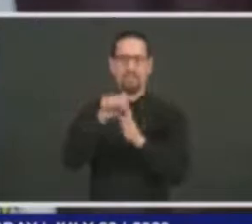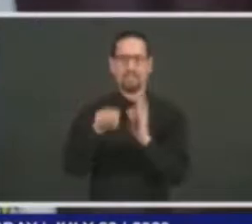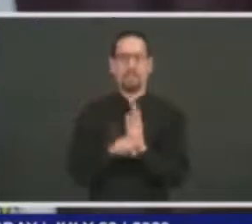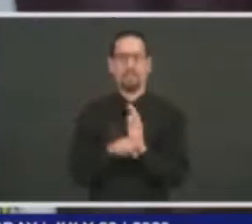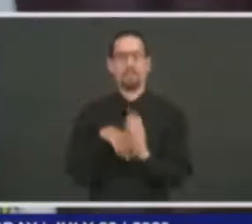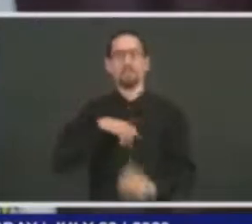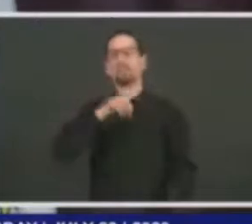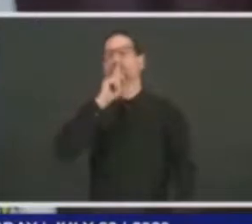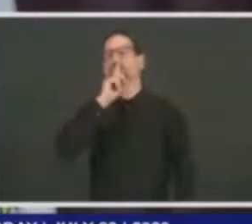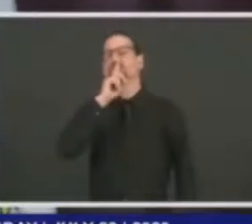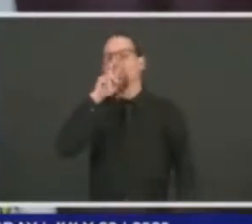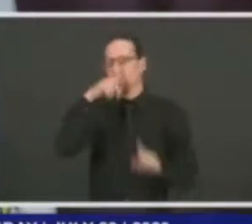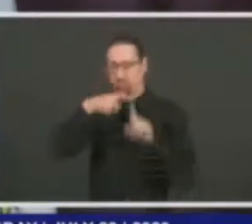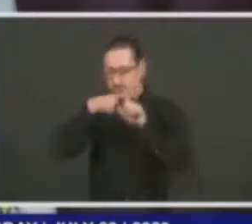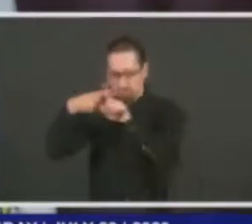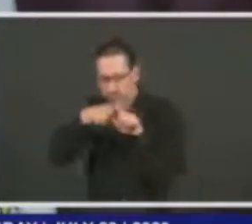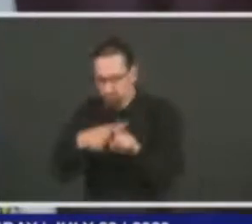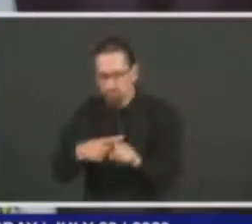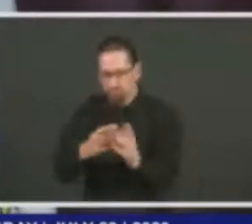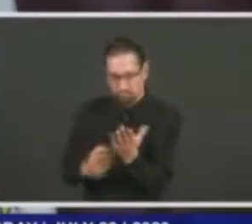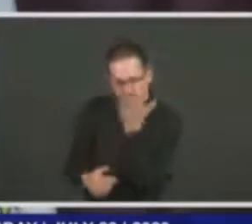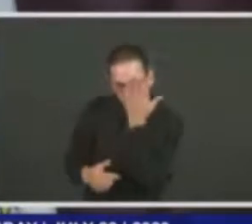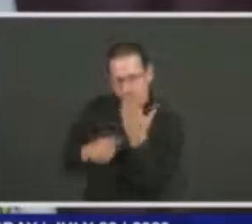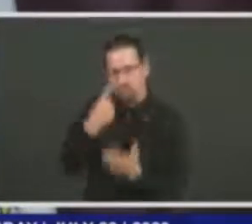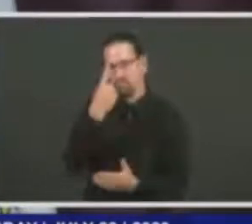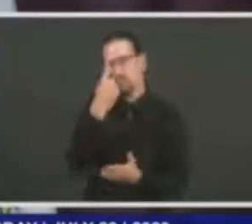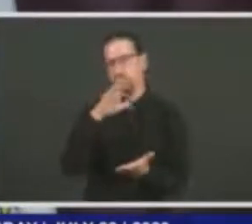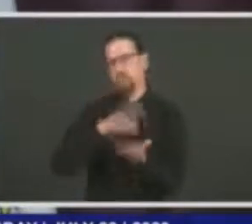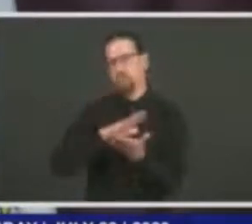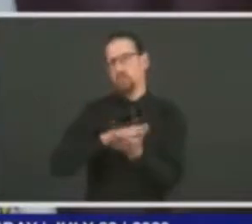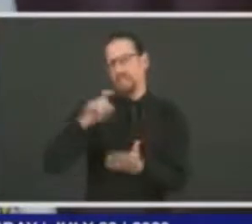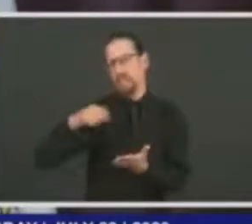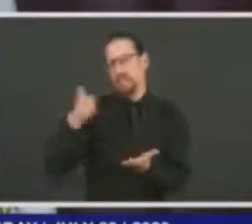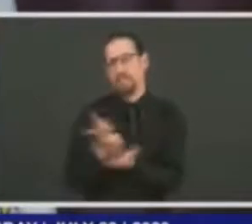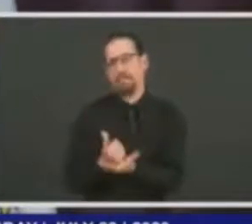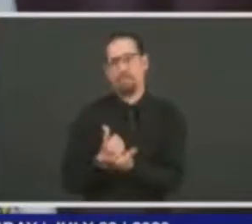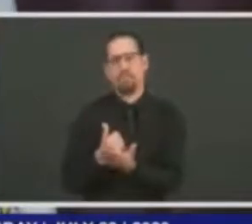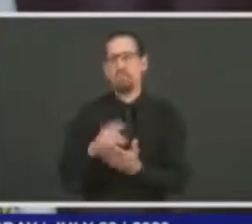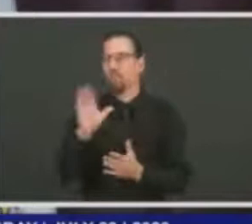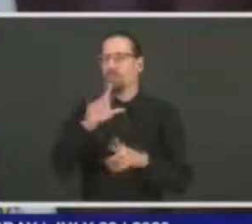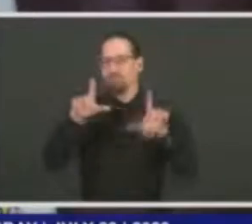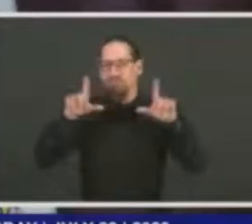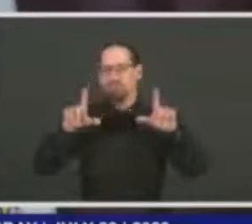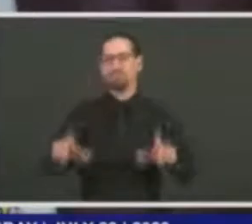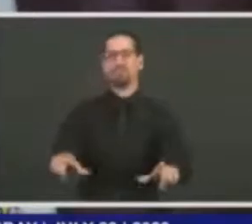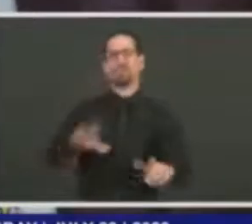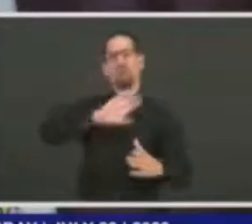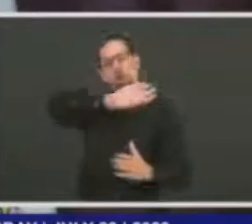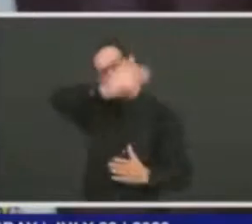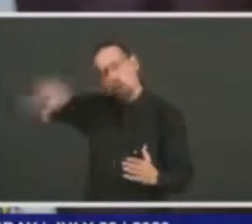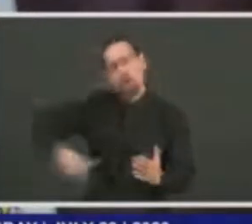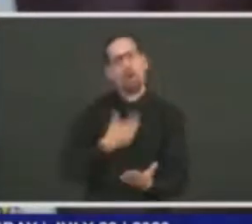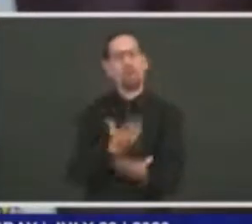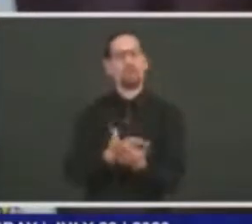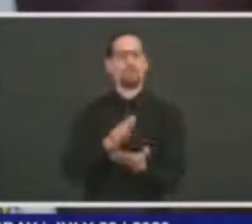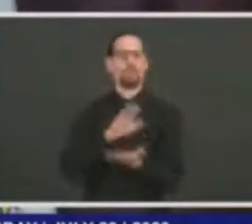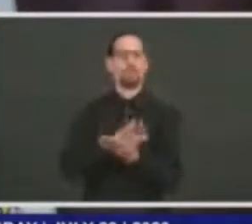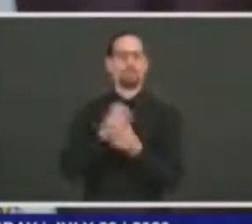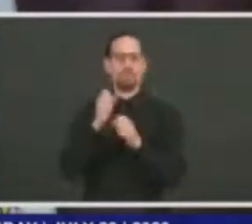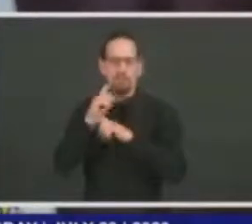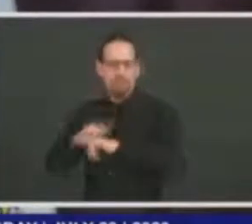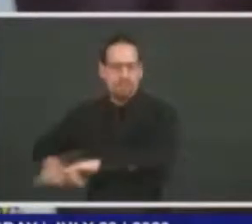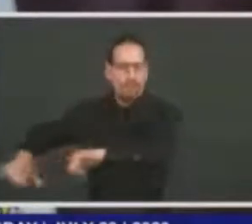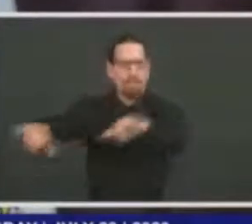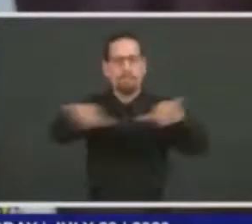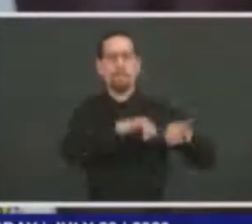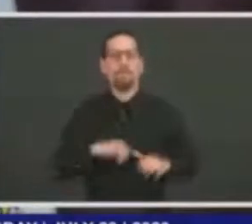together to provide more to those communities that have been impacted. So we thought about the extra tutoring. We thought about how do we bring materials? What does the technology look